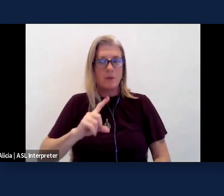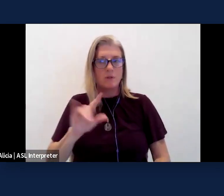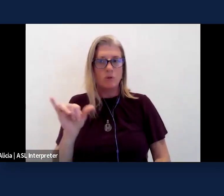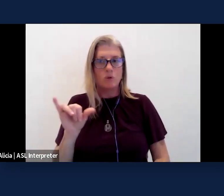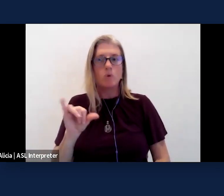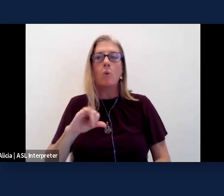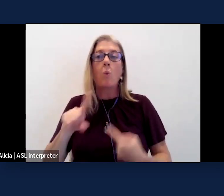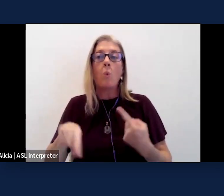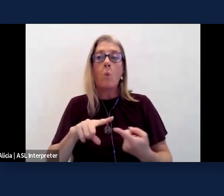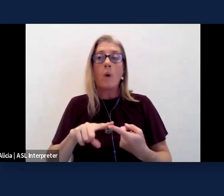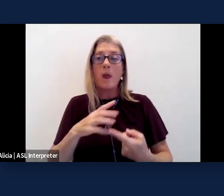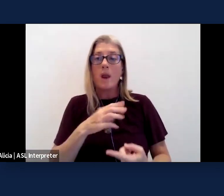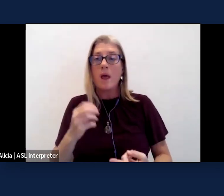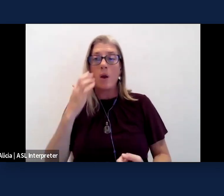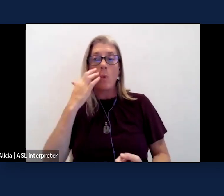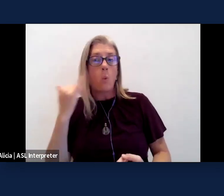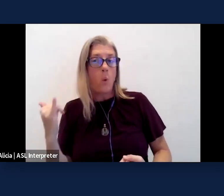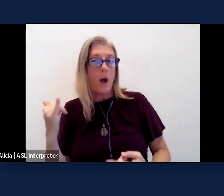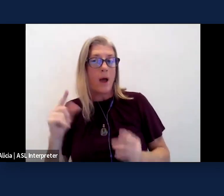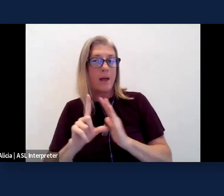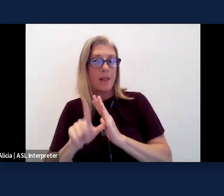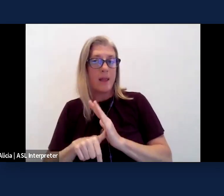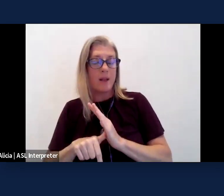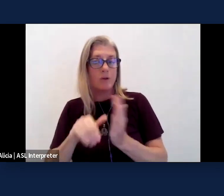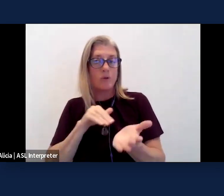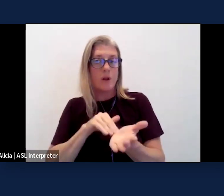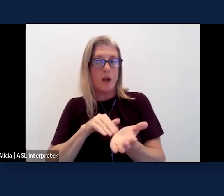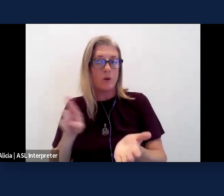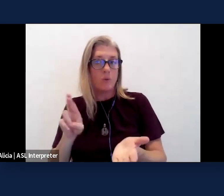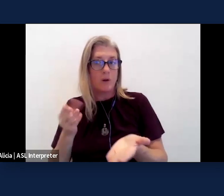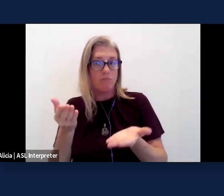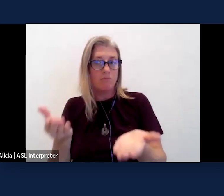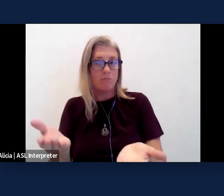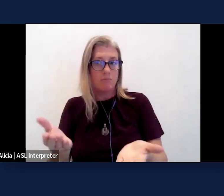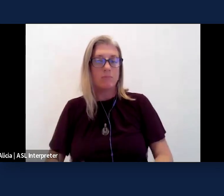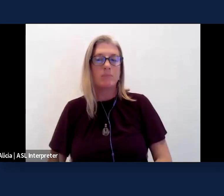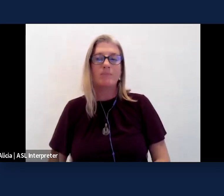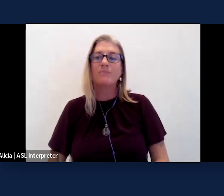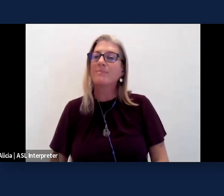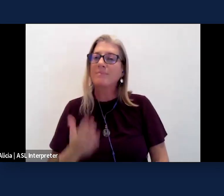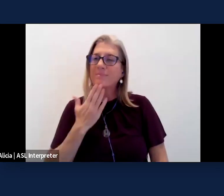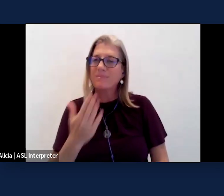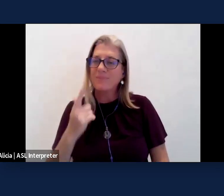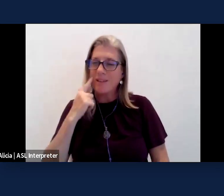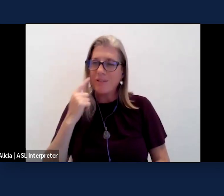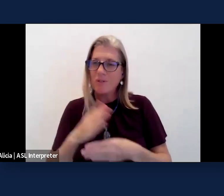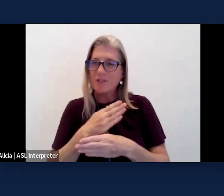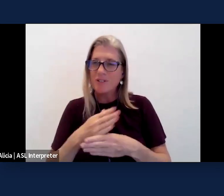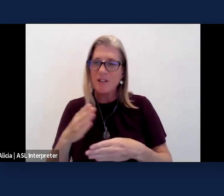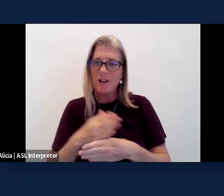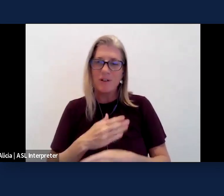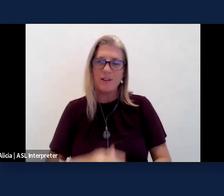when and why later. So Thank Dr. you, Dr. Rodriguez. Vanderberg. And thank you for sharing,